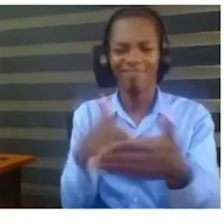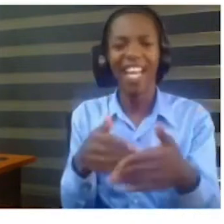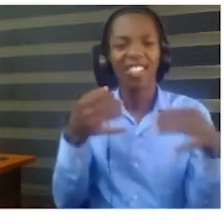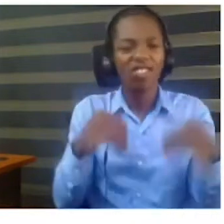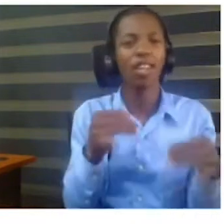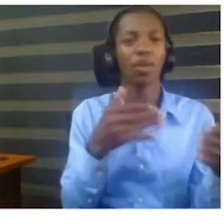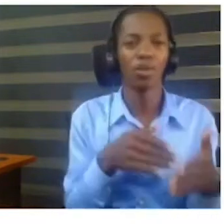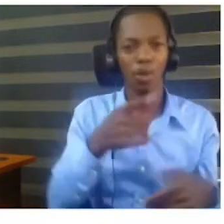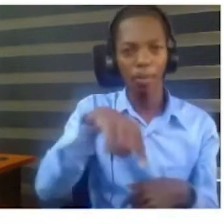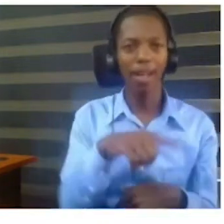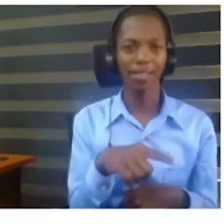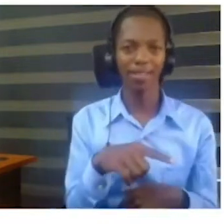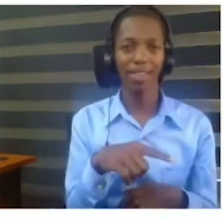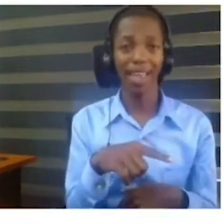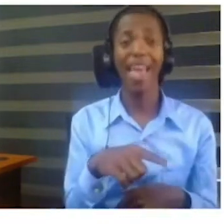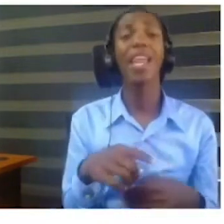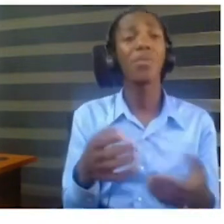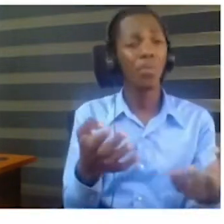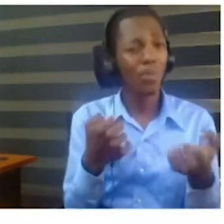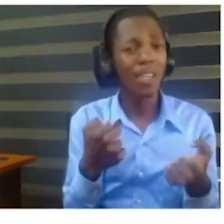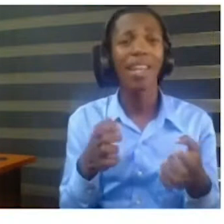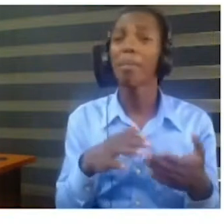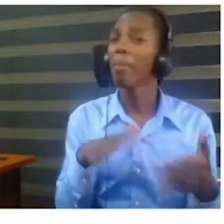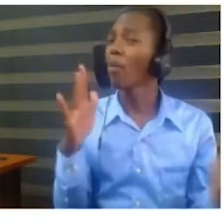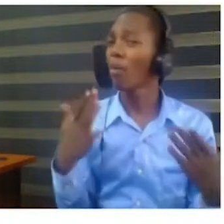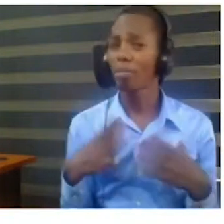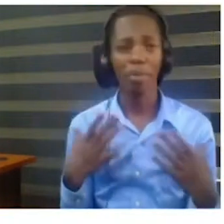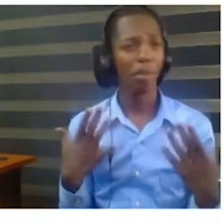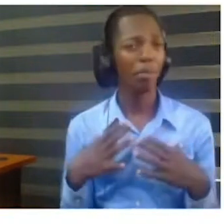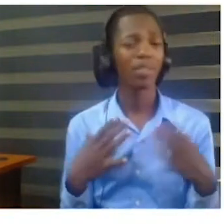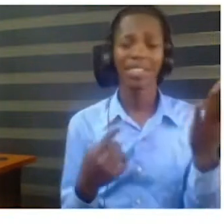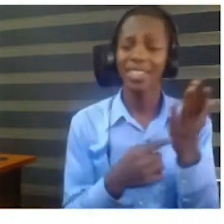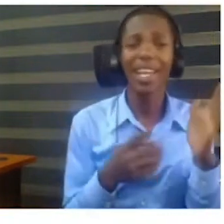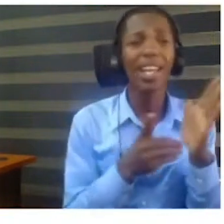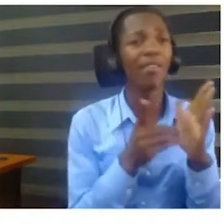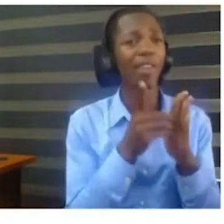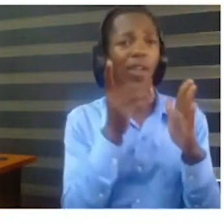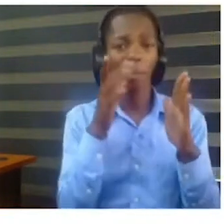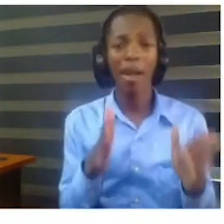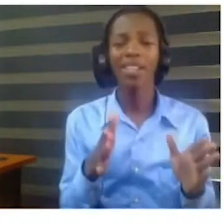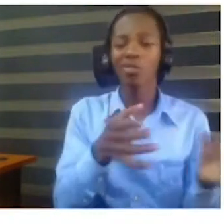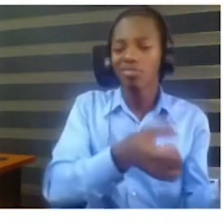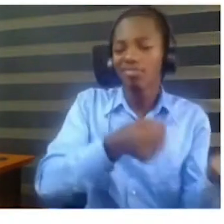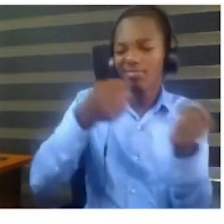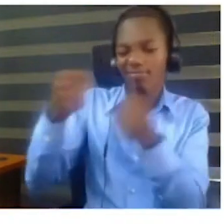people, employers, tech developers, to remove these walls.